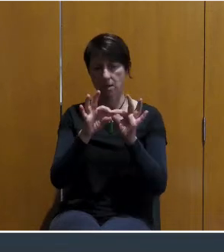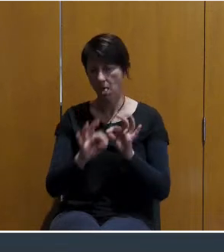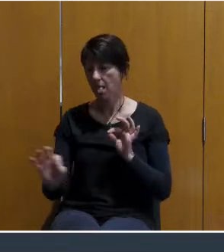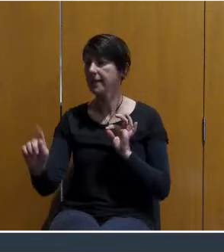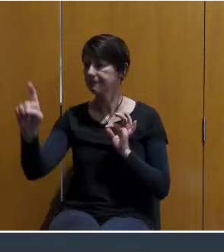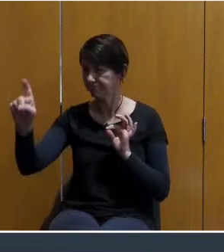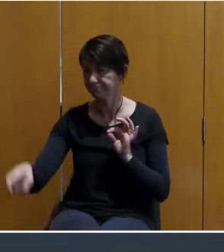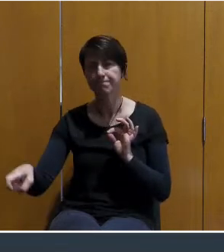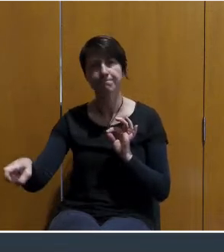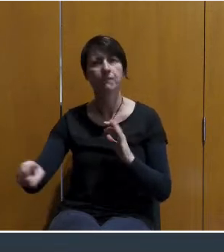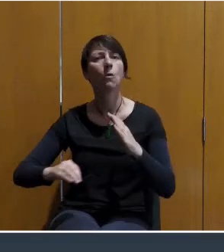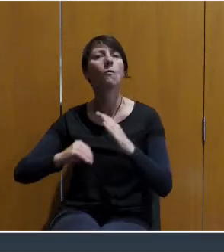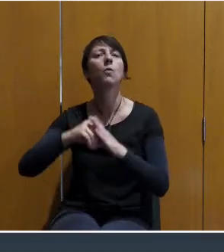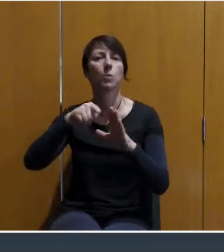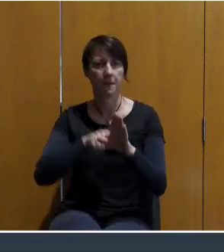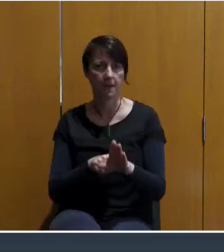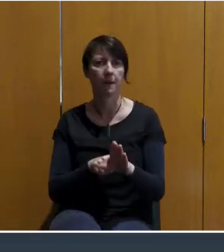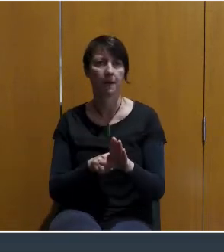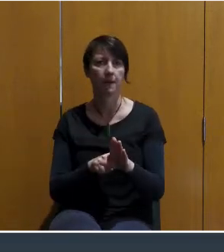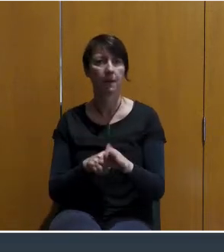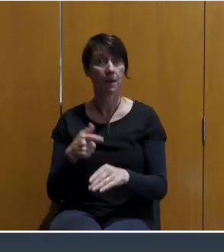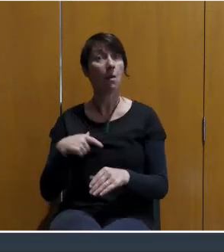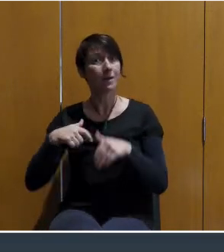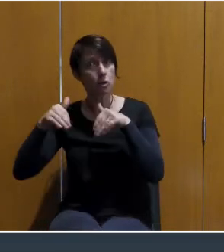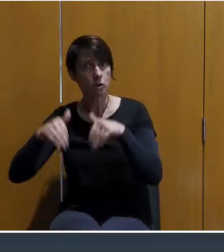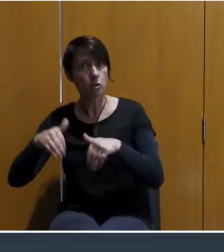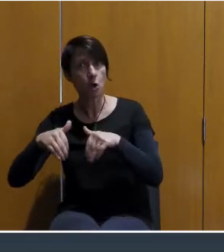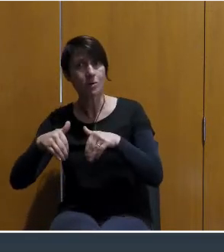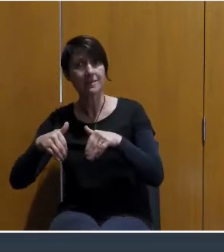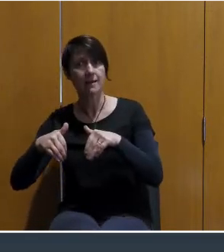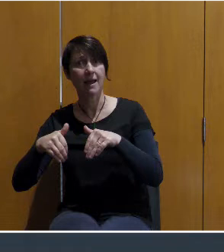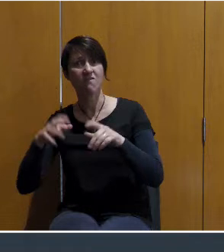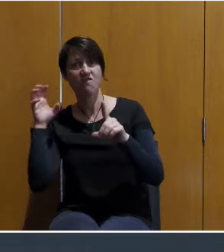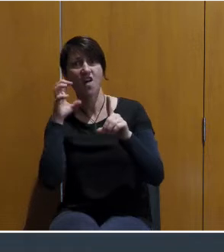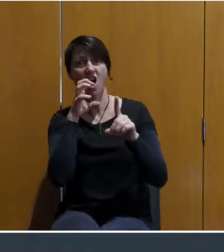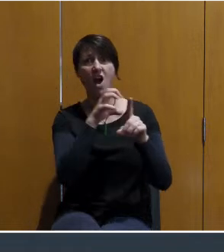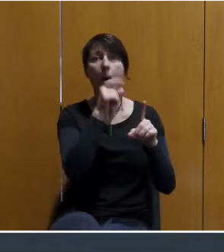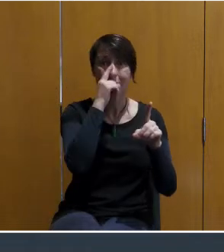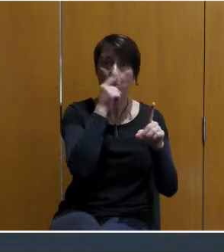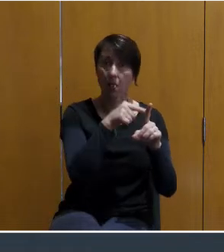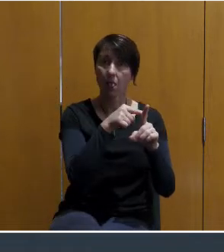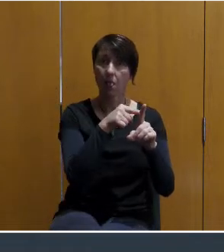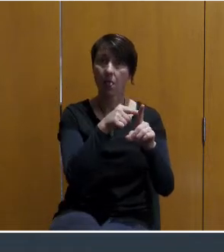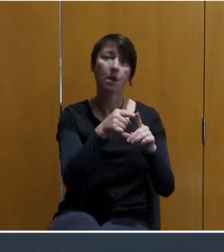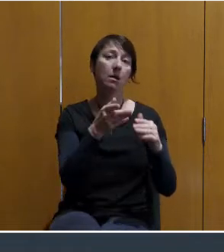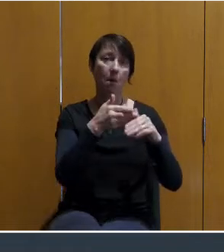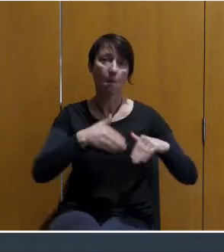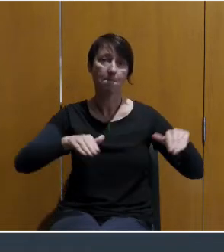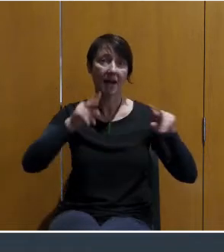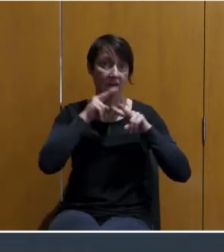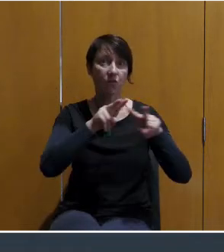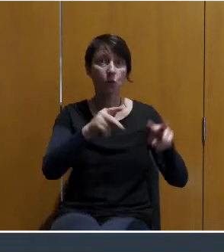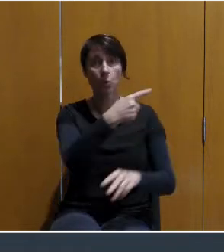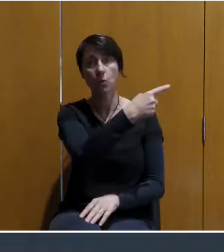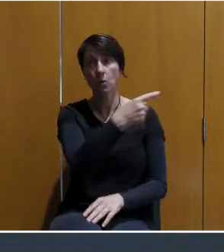walking. This is in the Bayview West Shore Pathway area. I've seen them attack a cyclist.